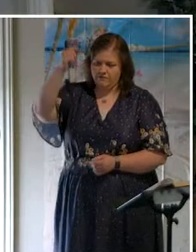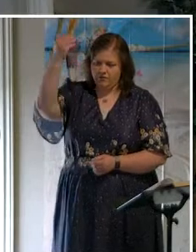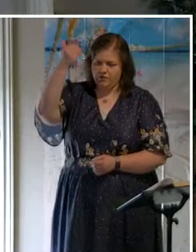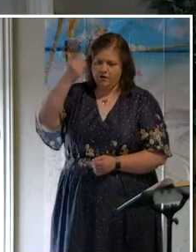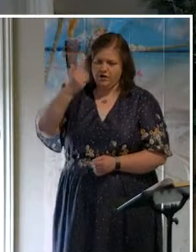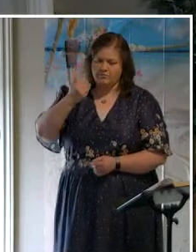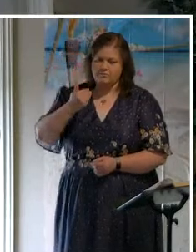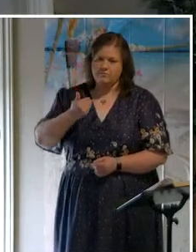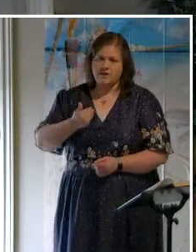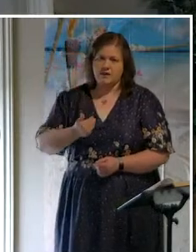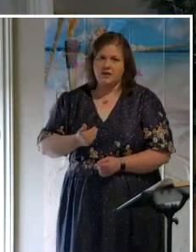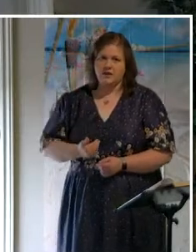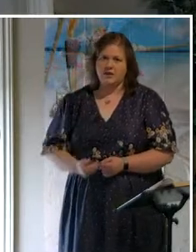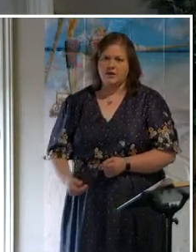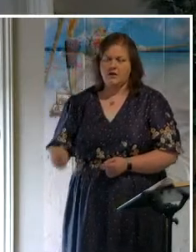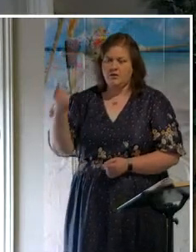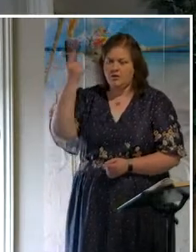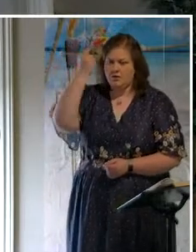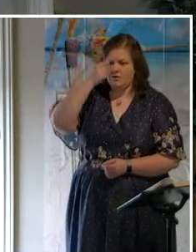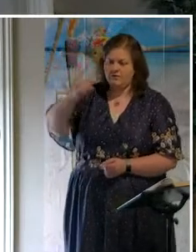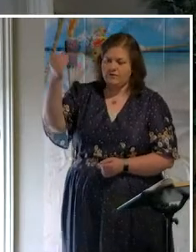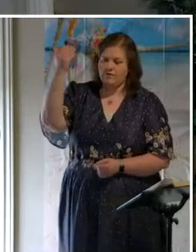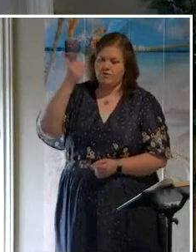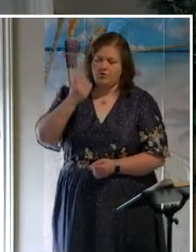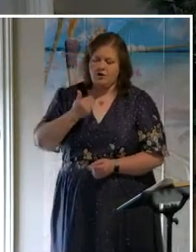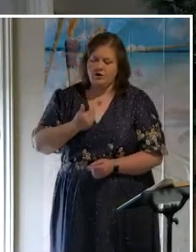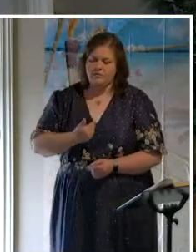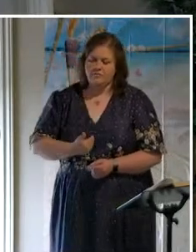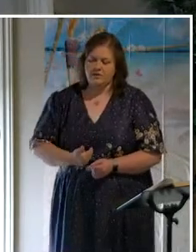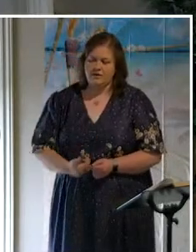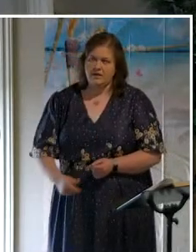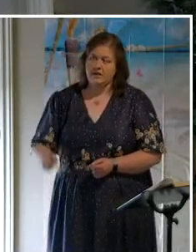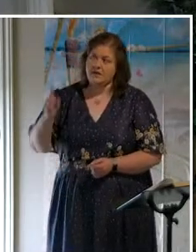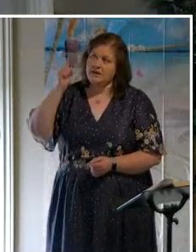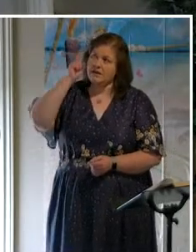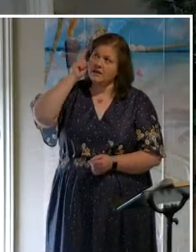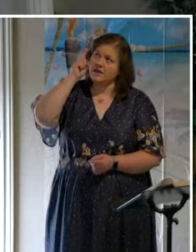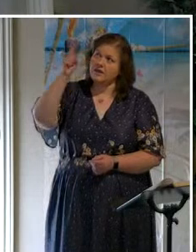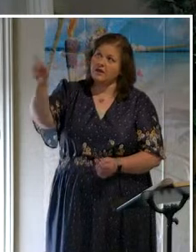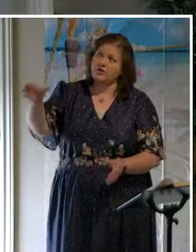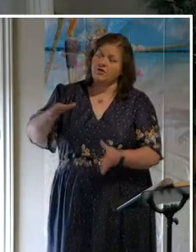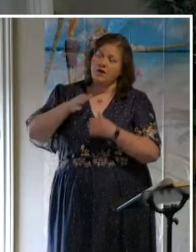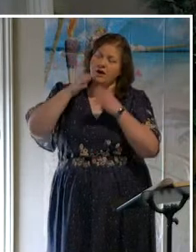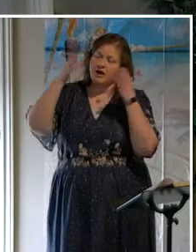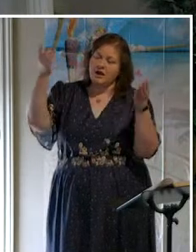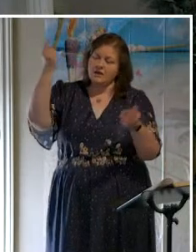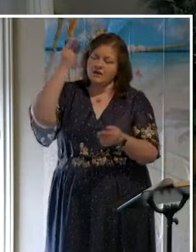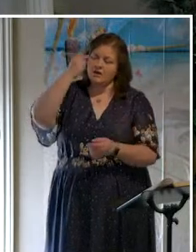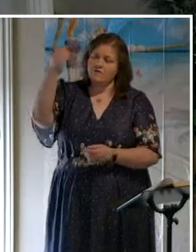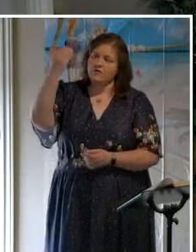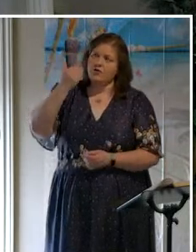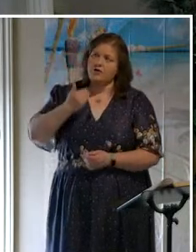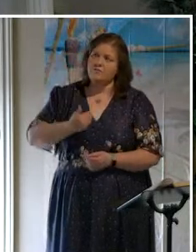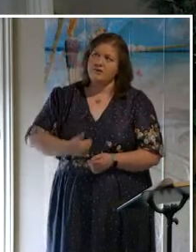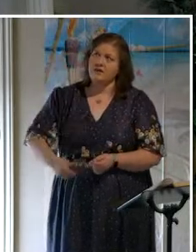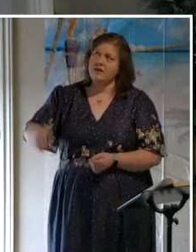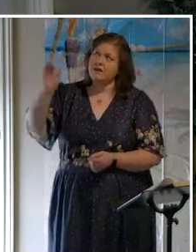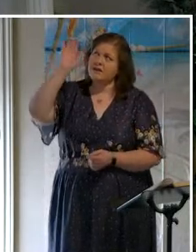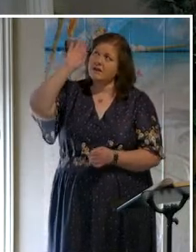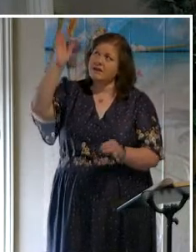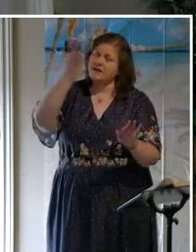For me, it was for me he cried, for